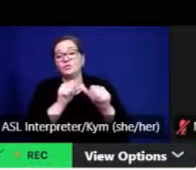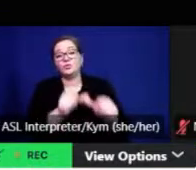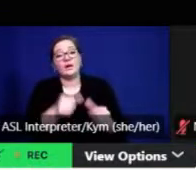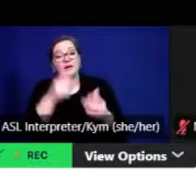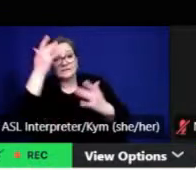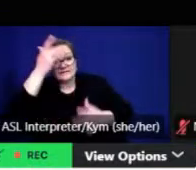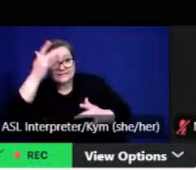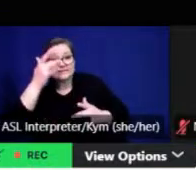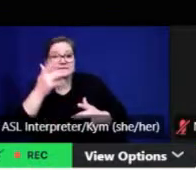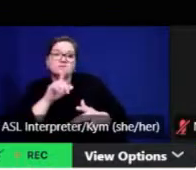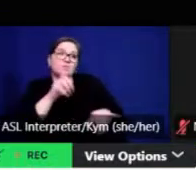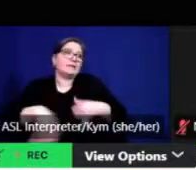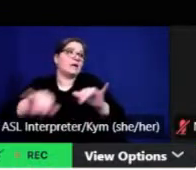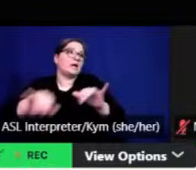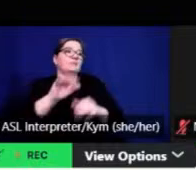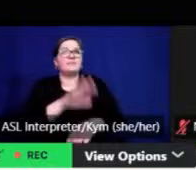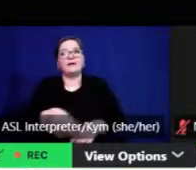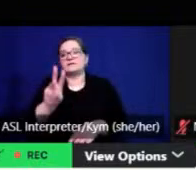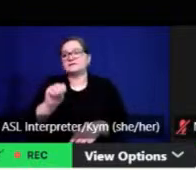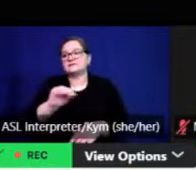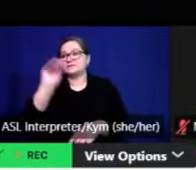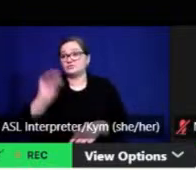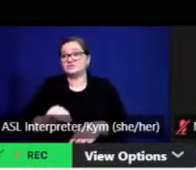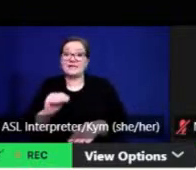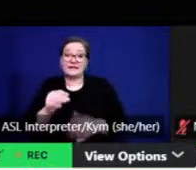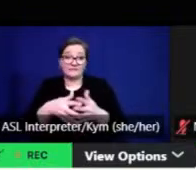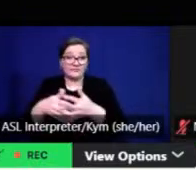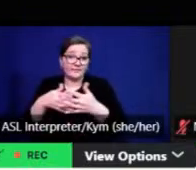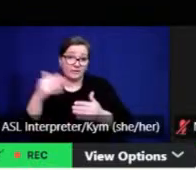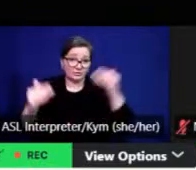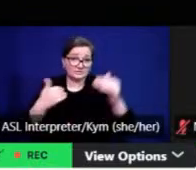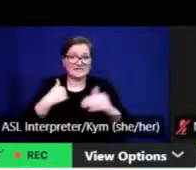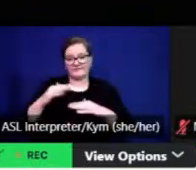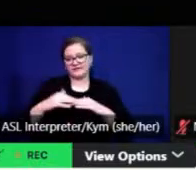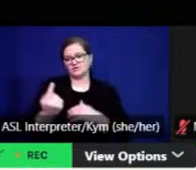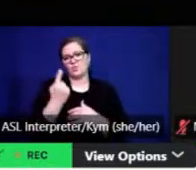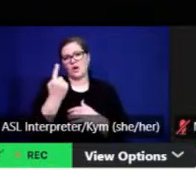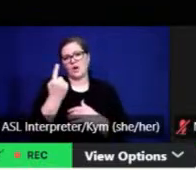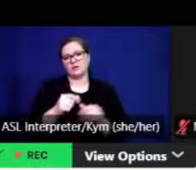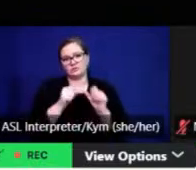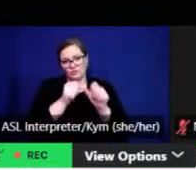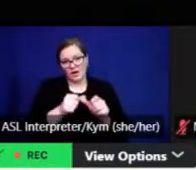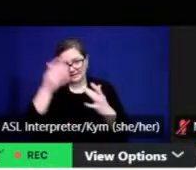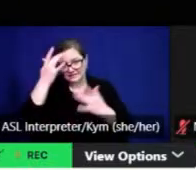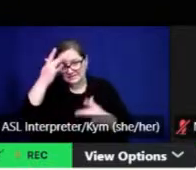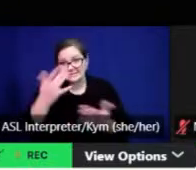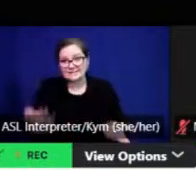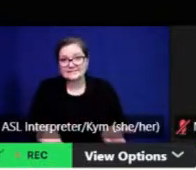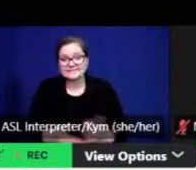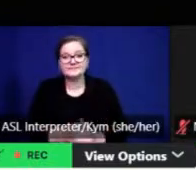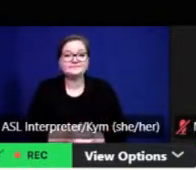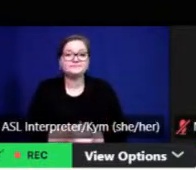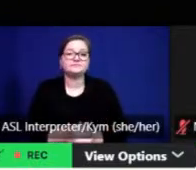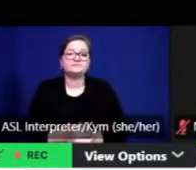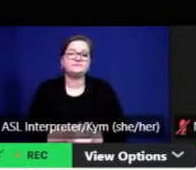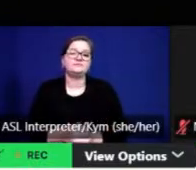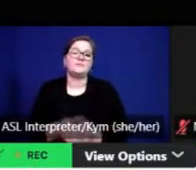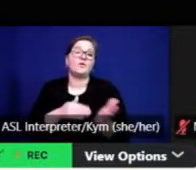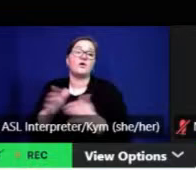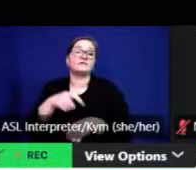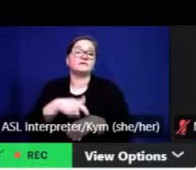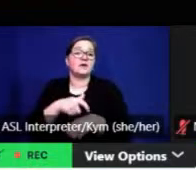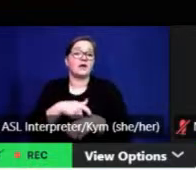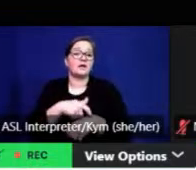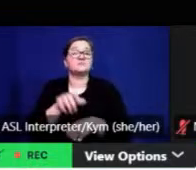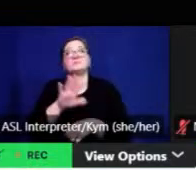are common. About 60% of US adults have at least one chronic disease. And oftentimes,